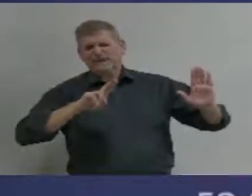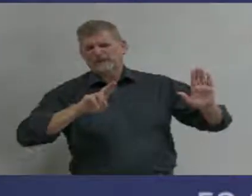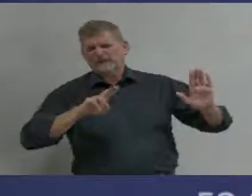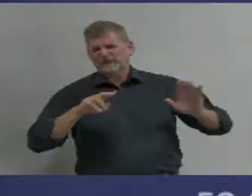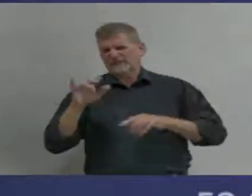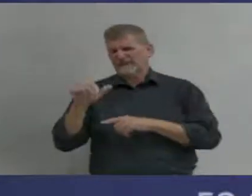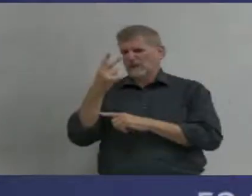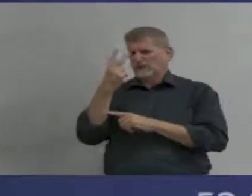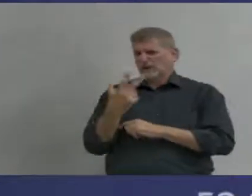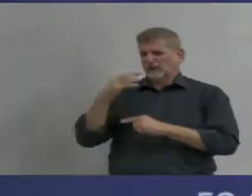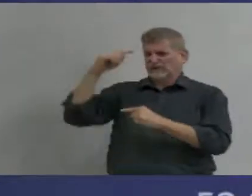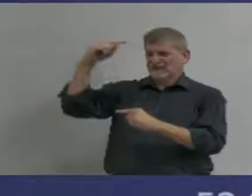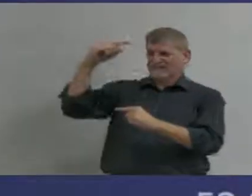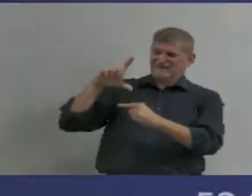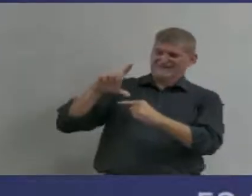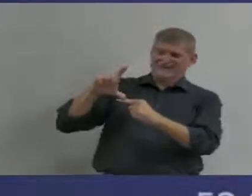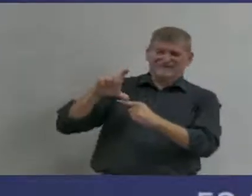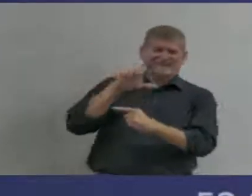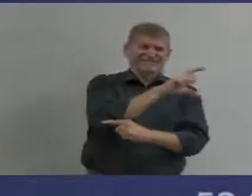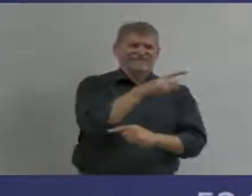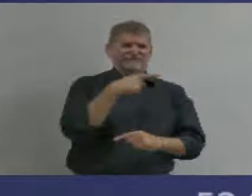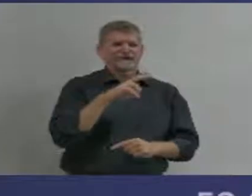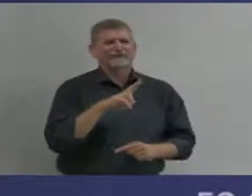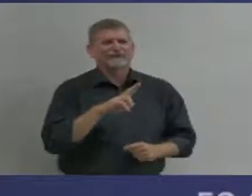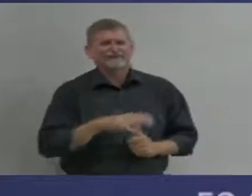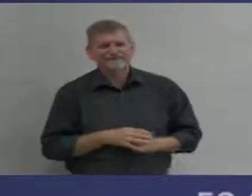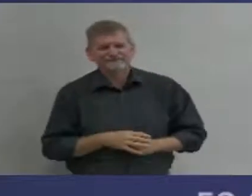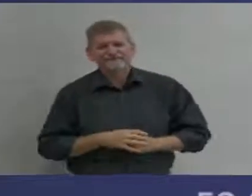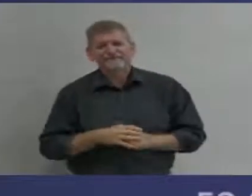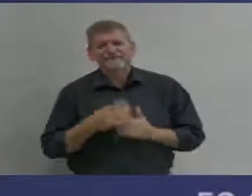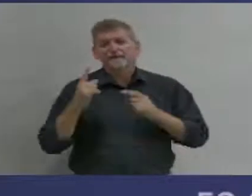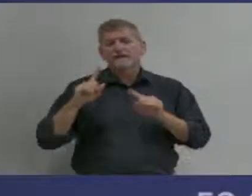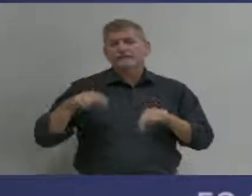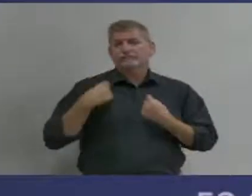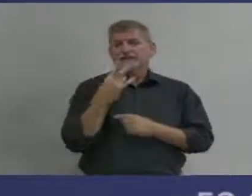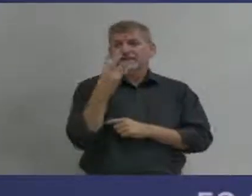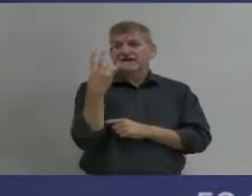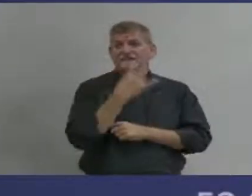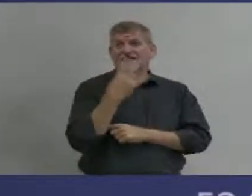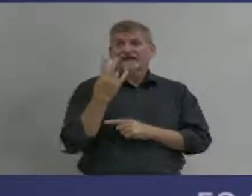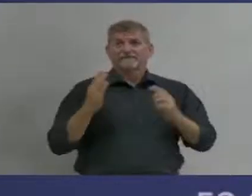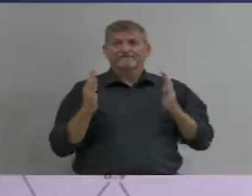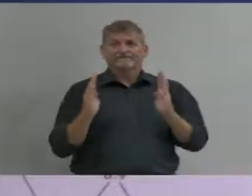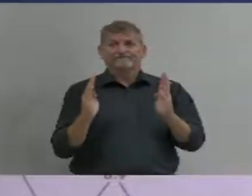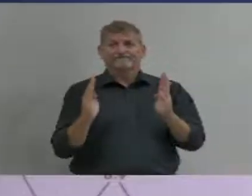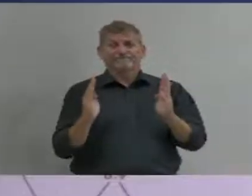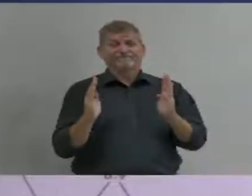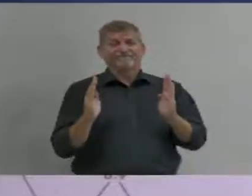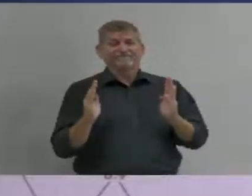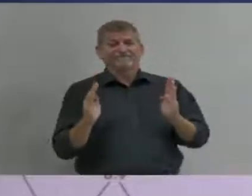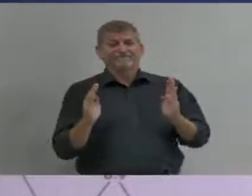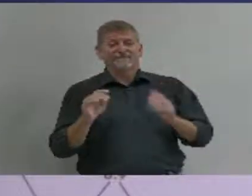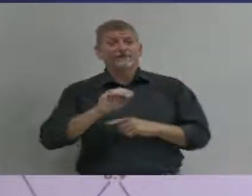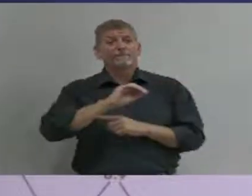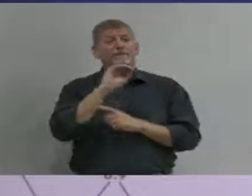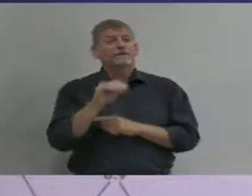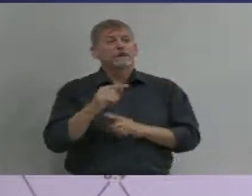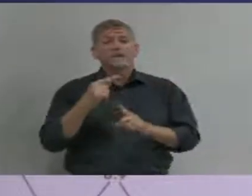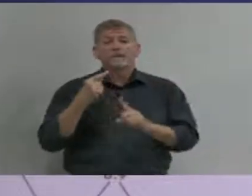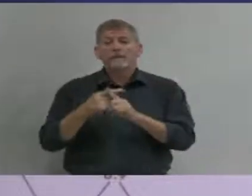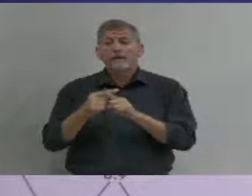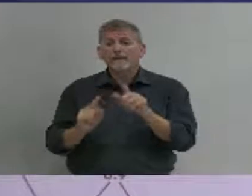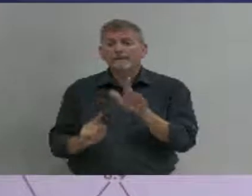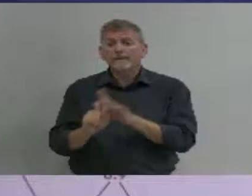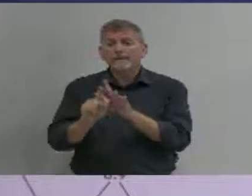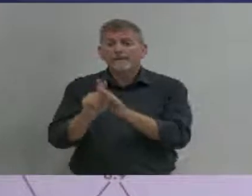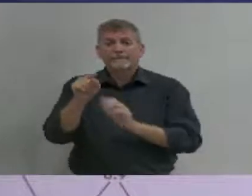With this increase in cases, we have over the last 7 days seen an increase in our percent positivity. As I've stated before, the